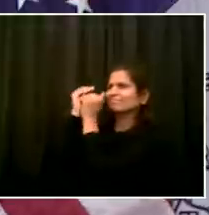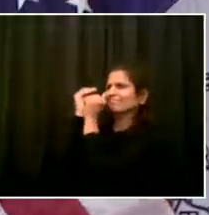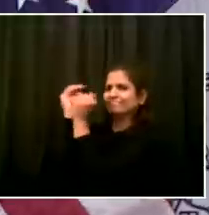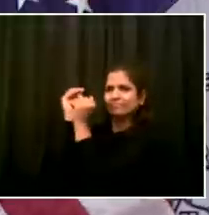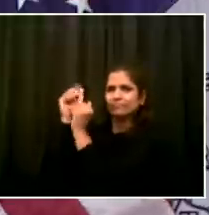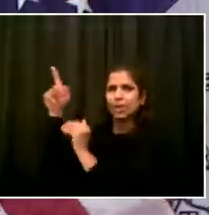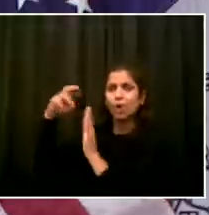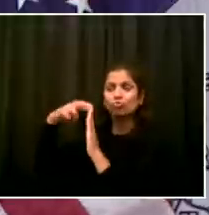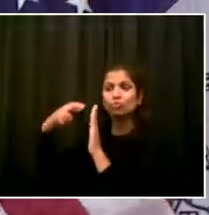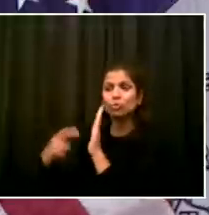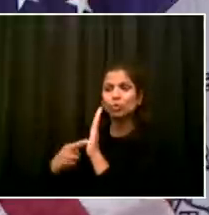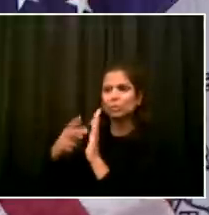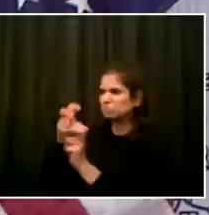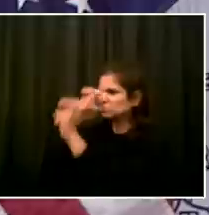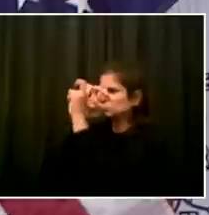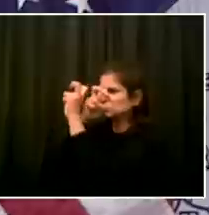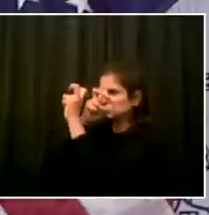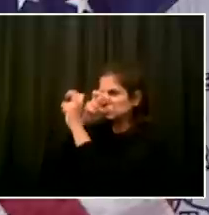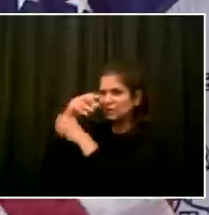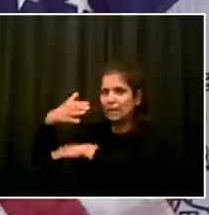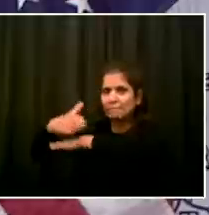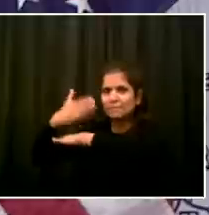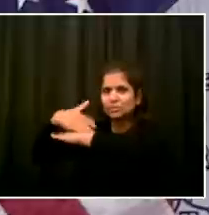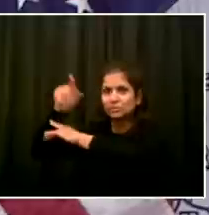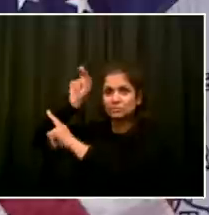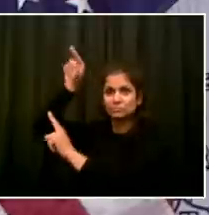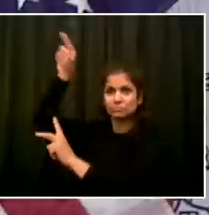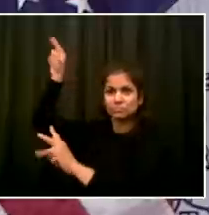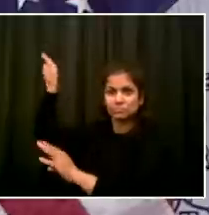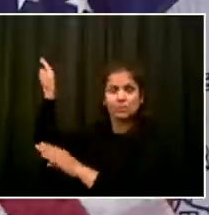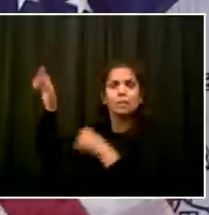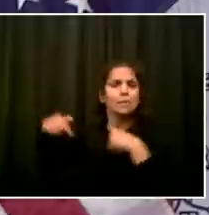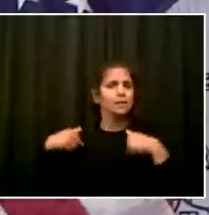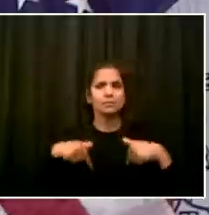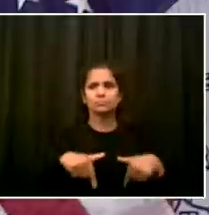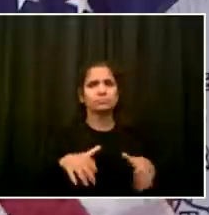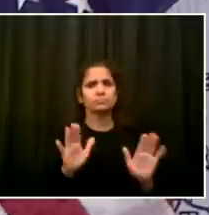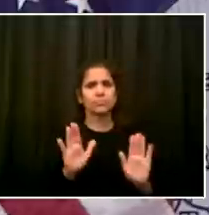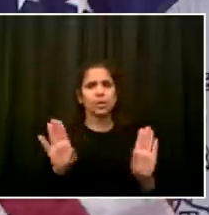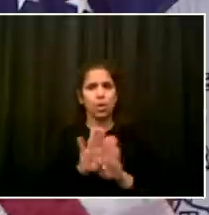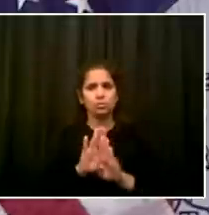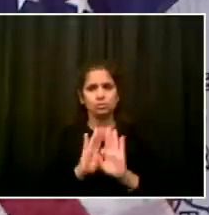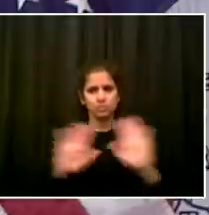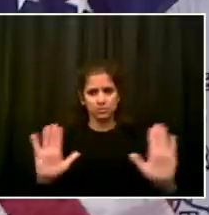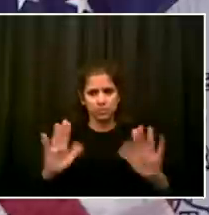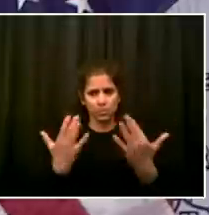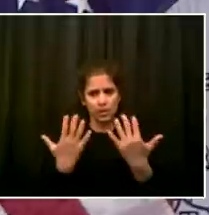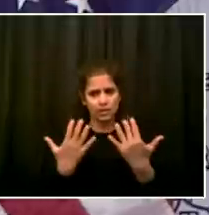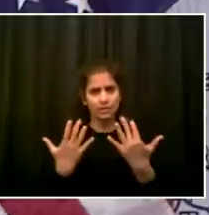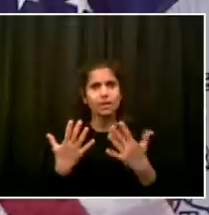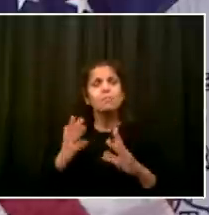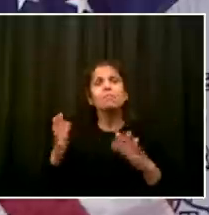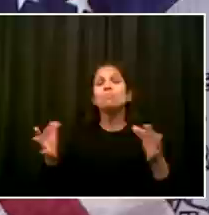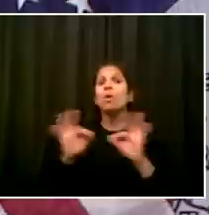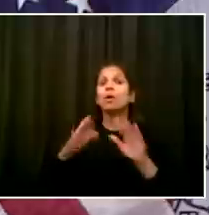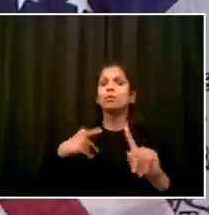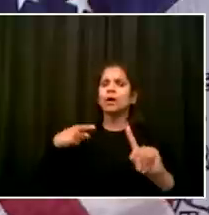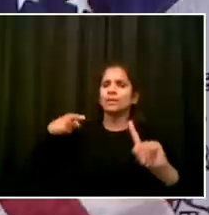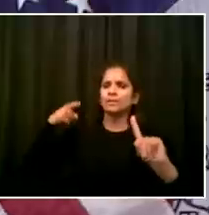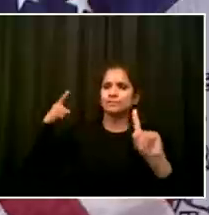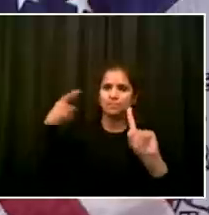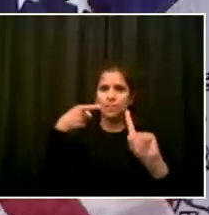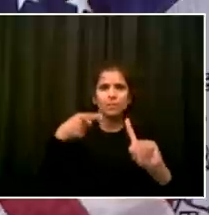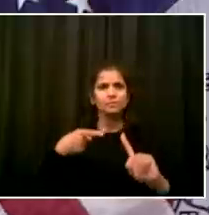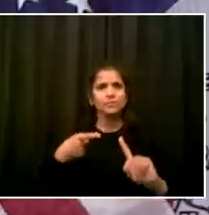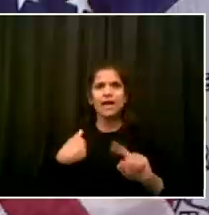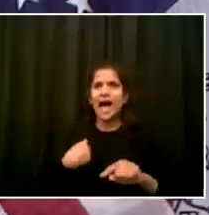activities. So it's just a long way of saying one step at a time. We can't give you a date when we could open up beaches